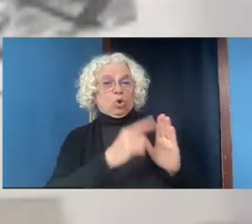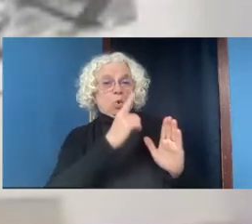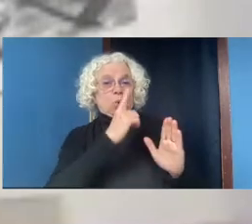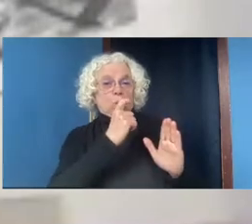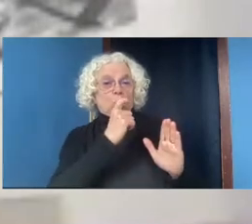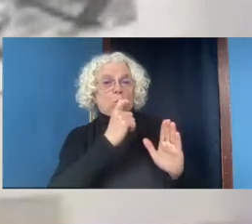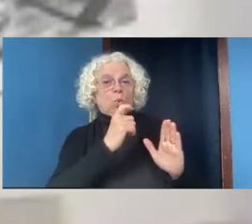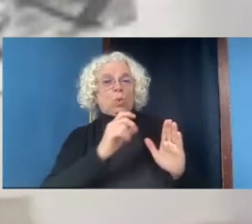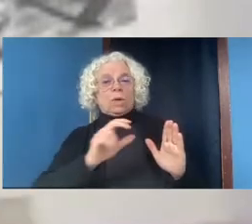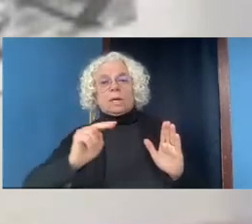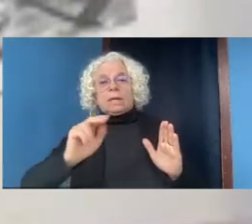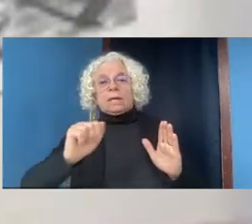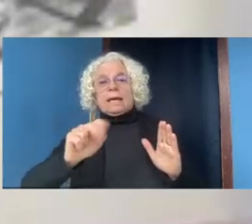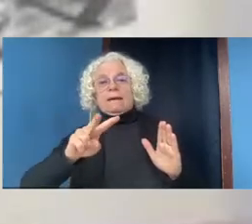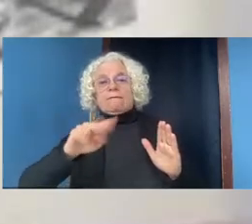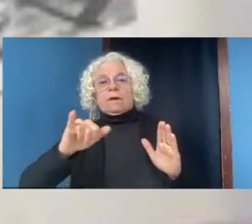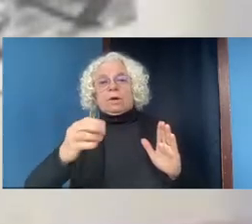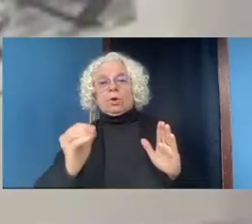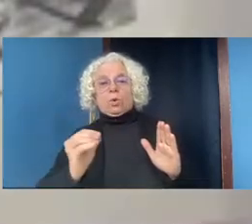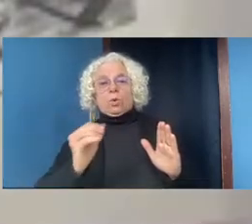women.